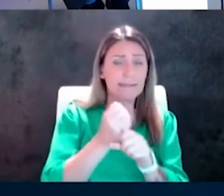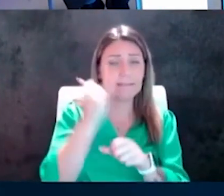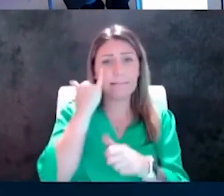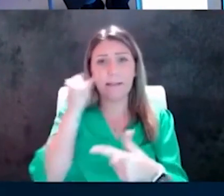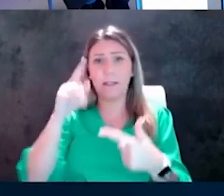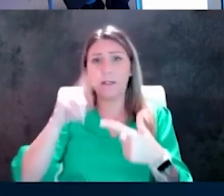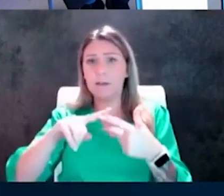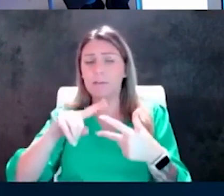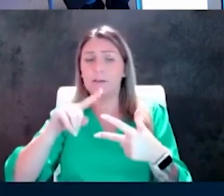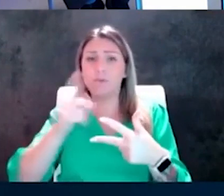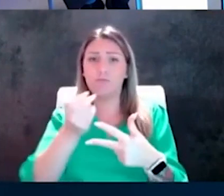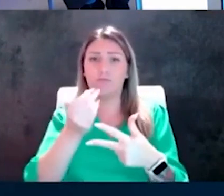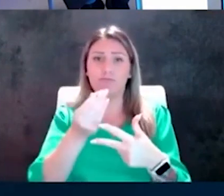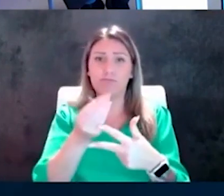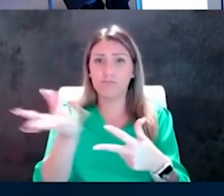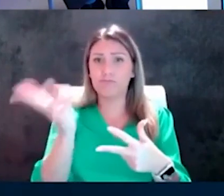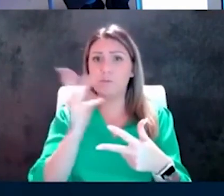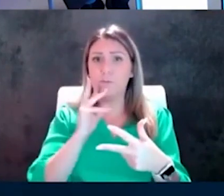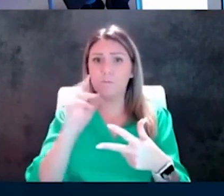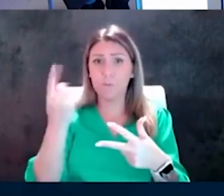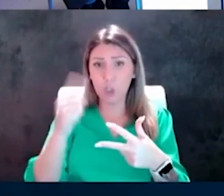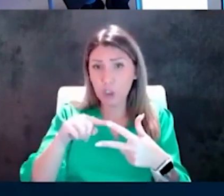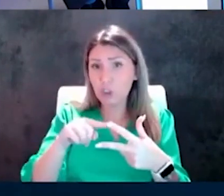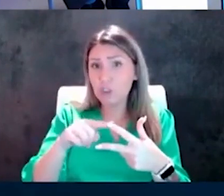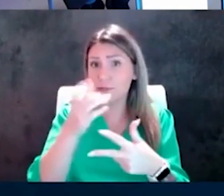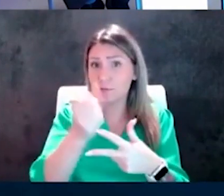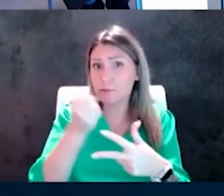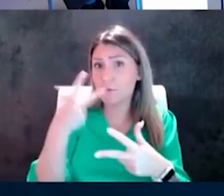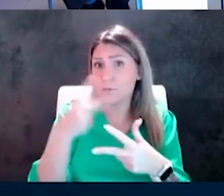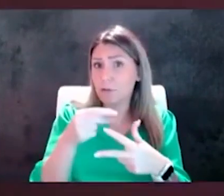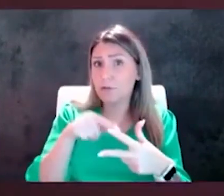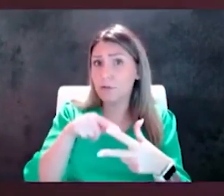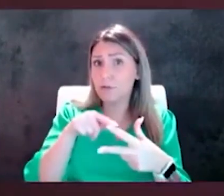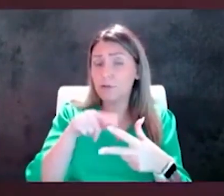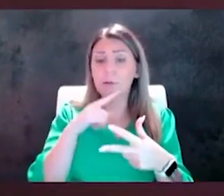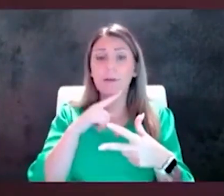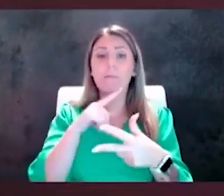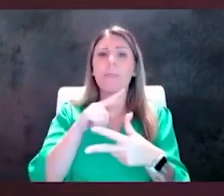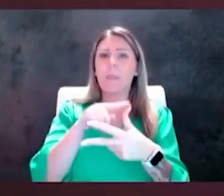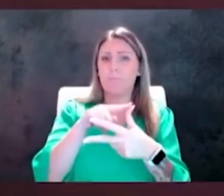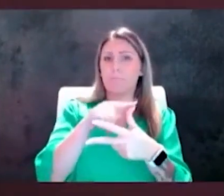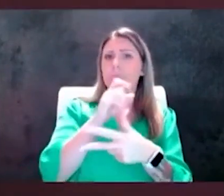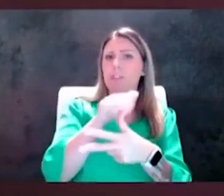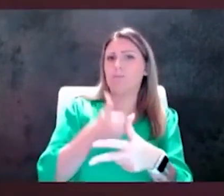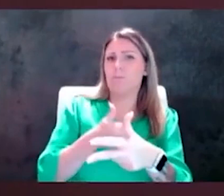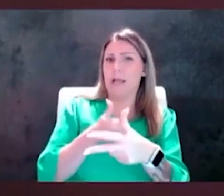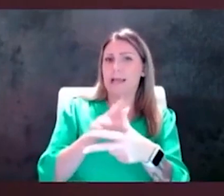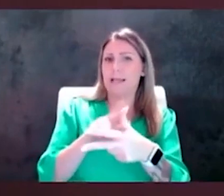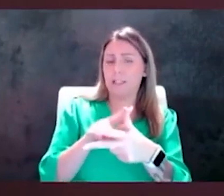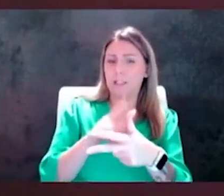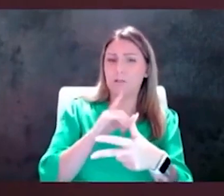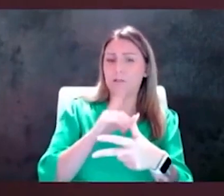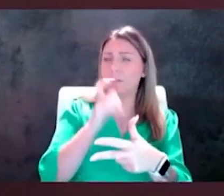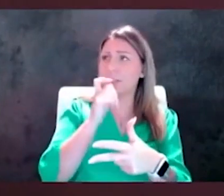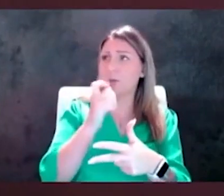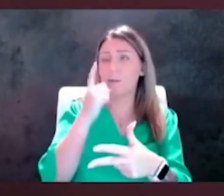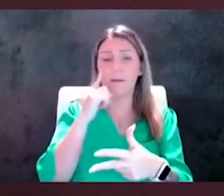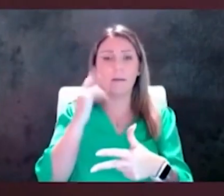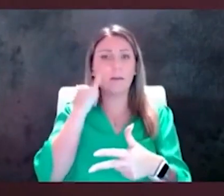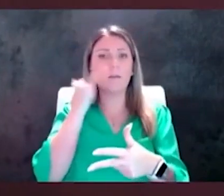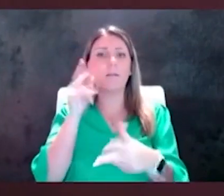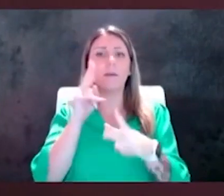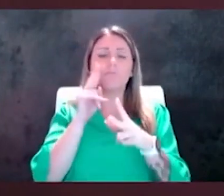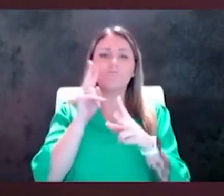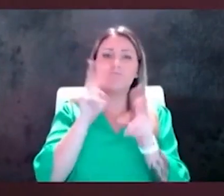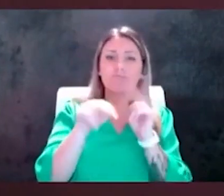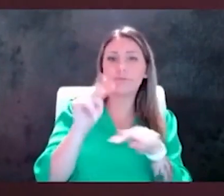just grab that, or do they wait? Yeah, I think Moderna's behind on this one, and I don't think you're going to. I think if you're looking for either the 12